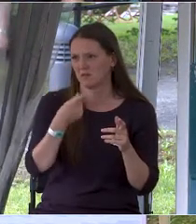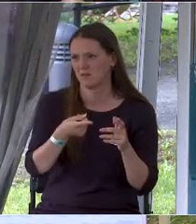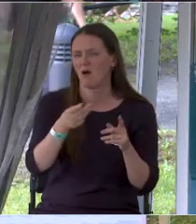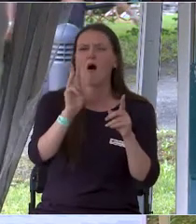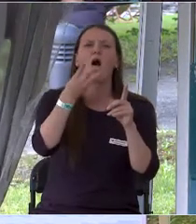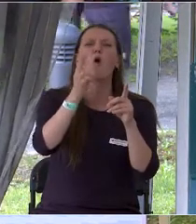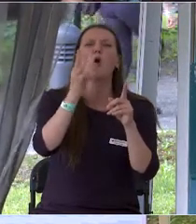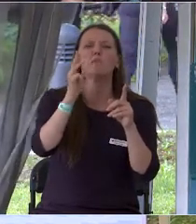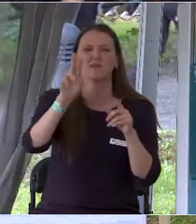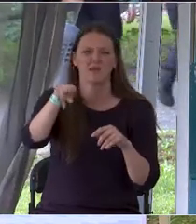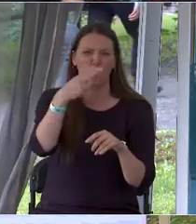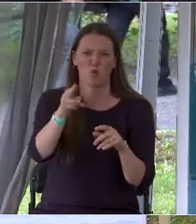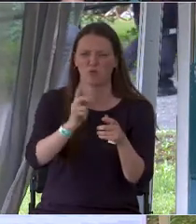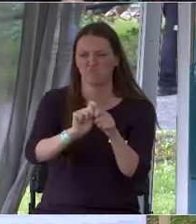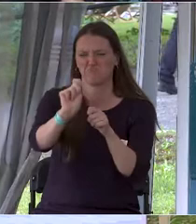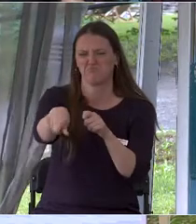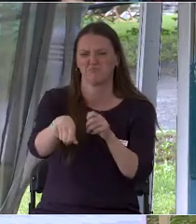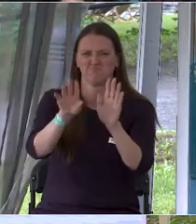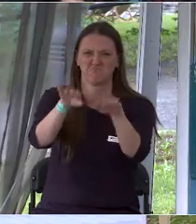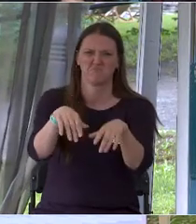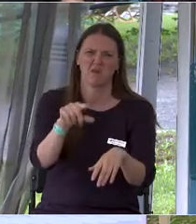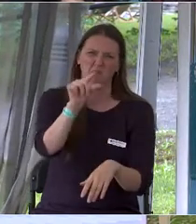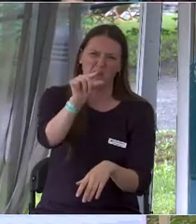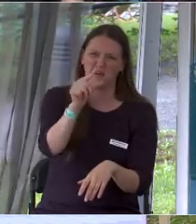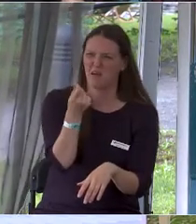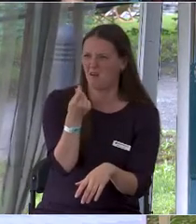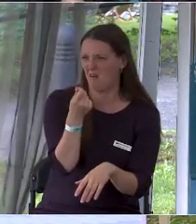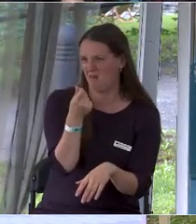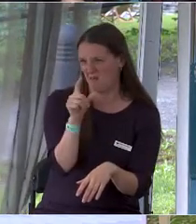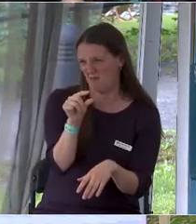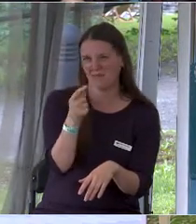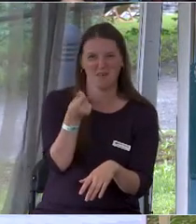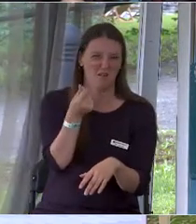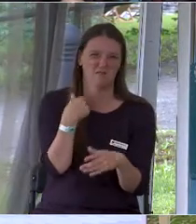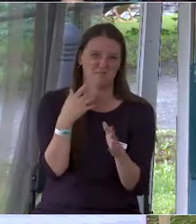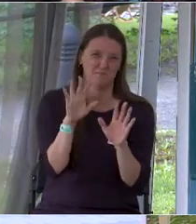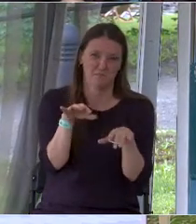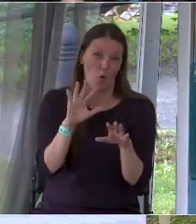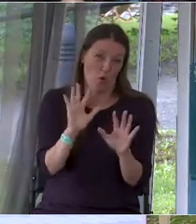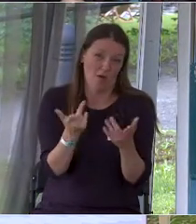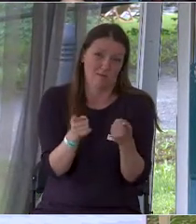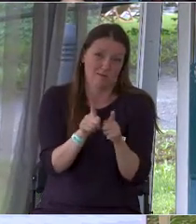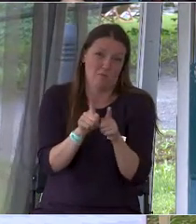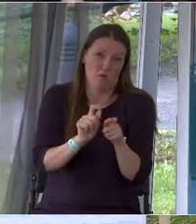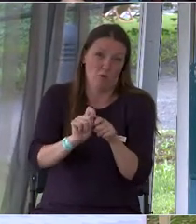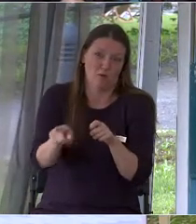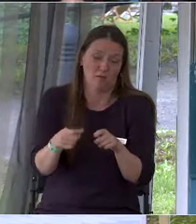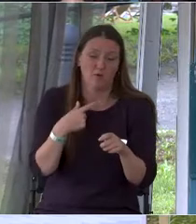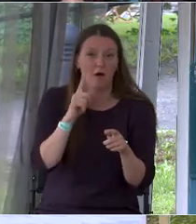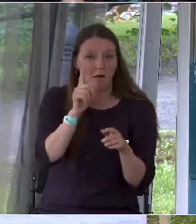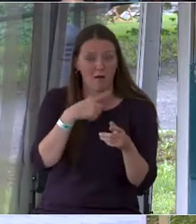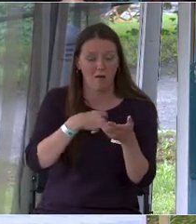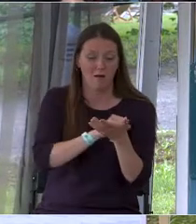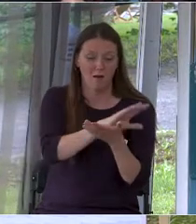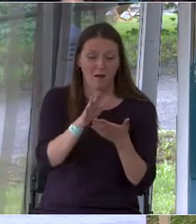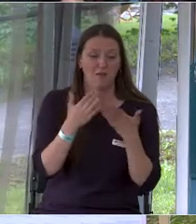say. Because something is the way I have had in the newspapers, the way I have had in the summer, similar stories,